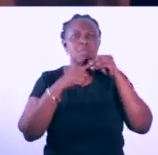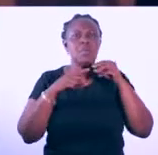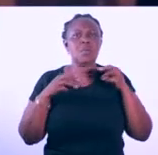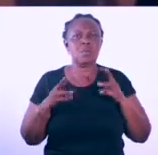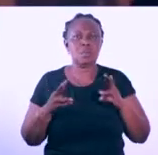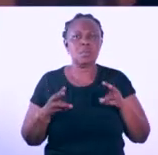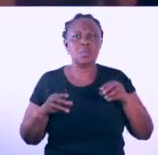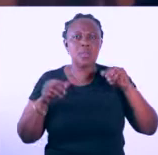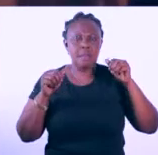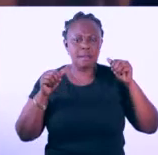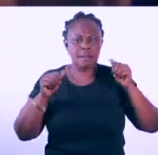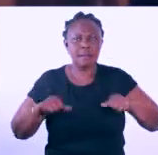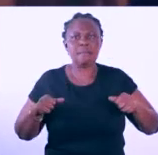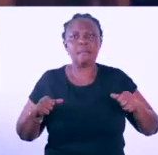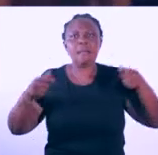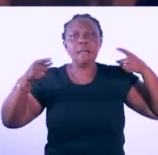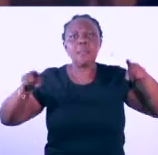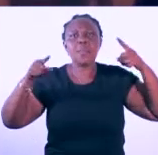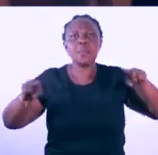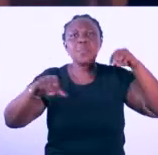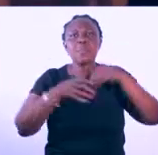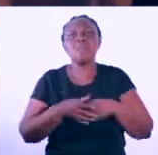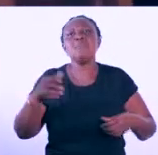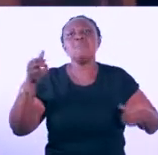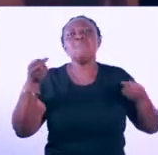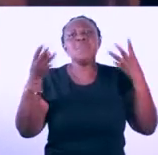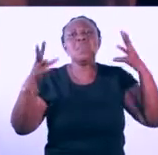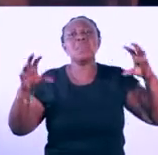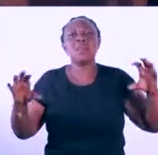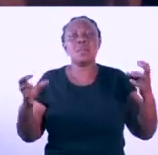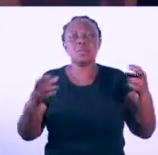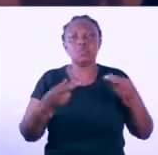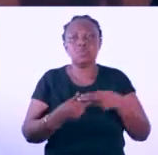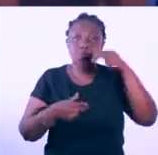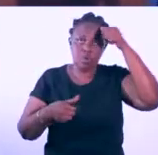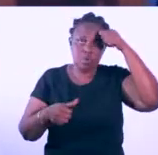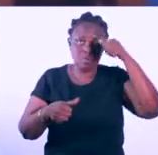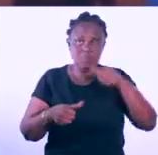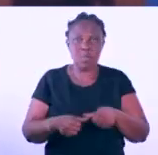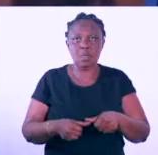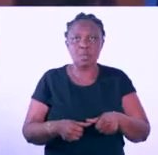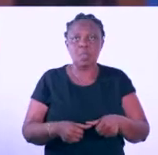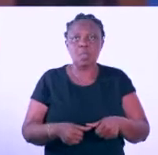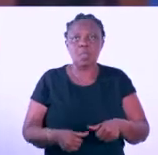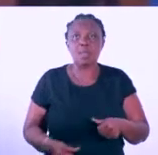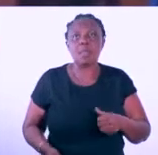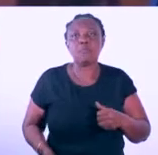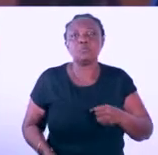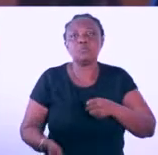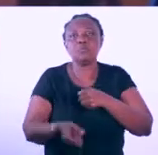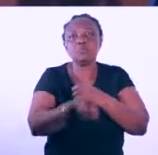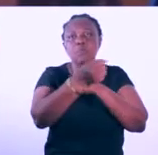should happen in most of our classrooms. Remember, this is an intervention for such